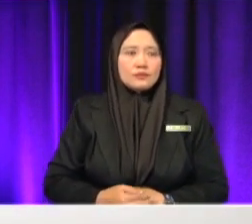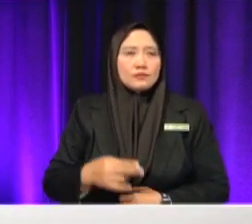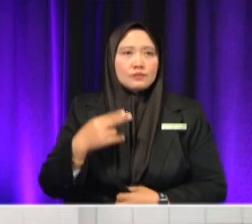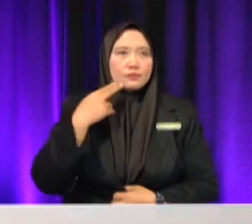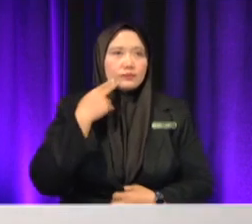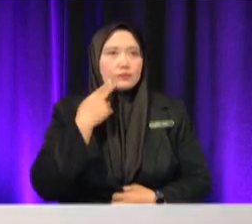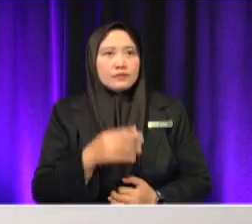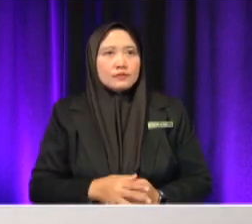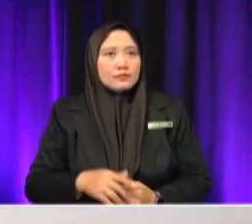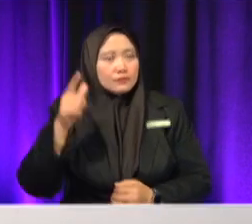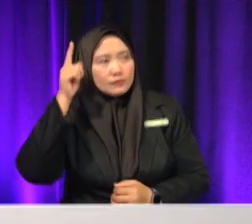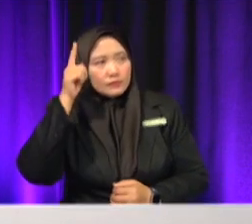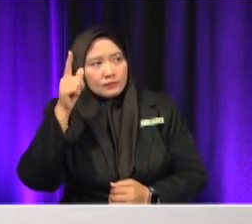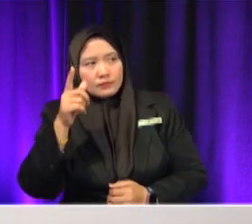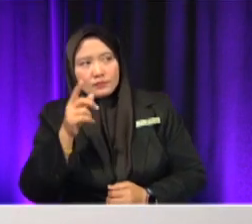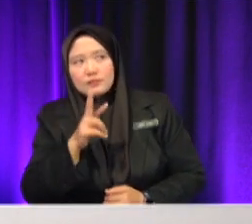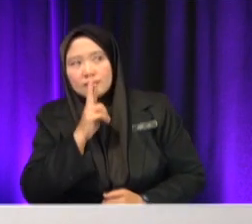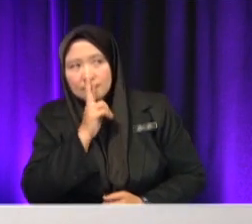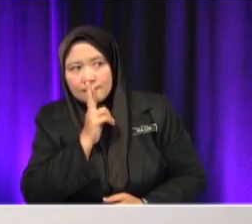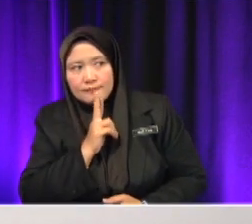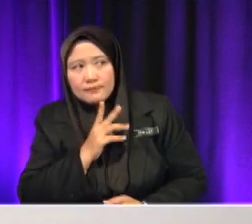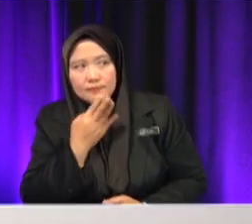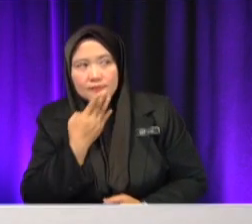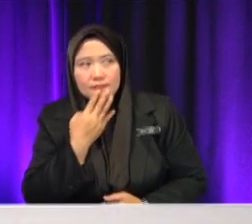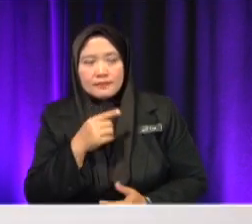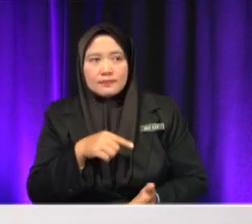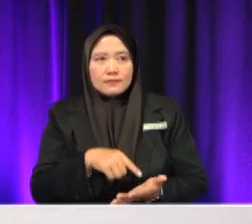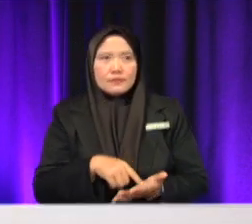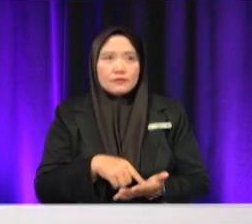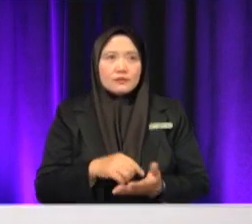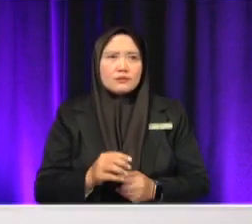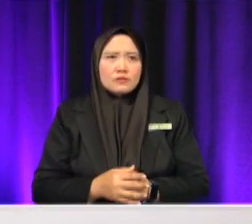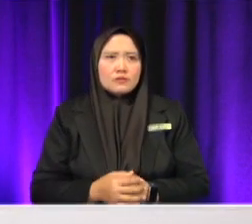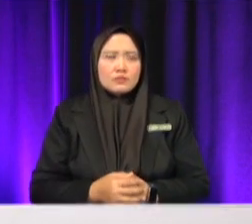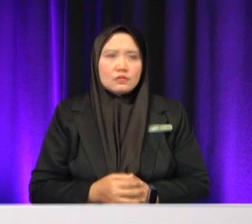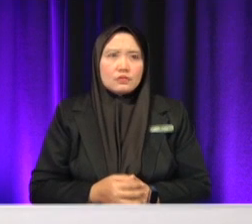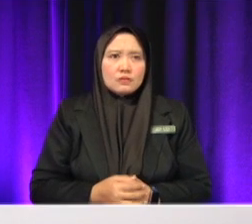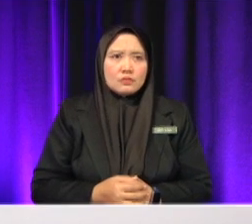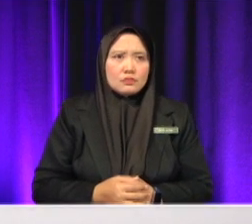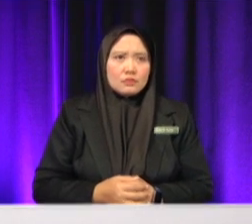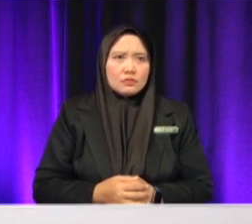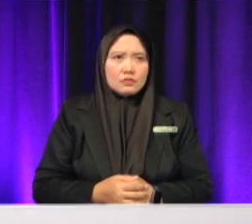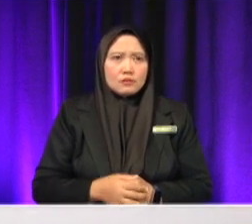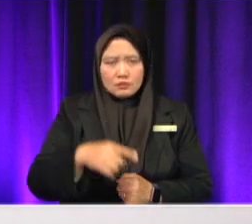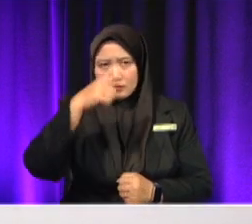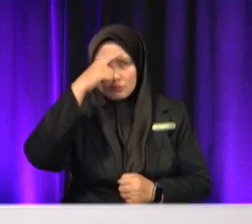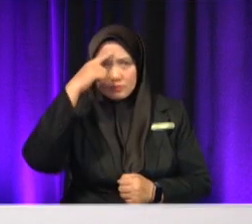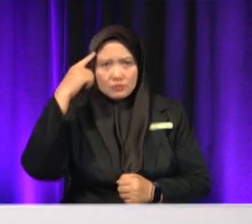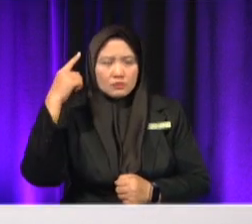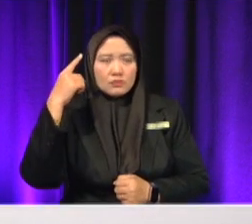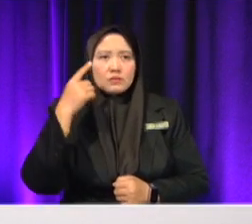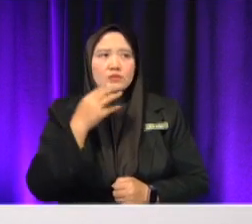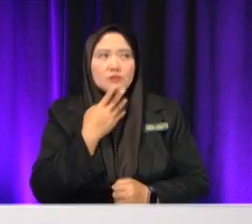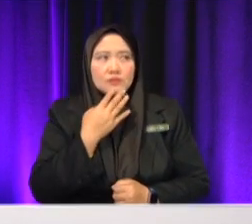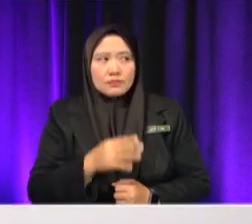by looking at the red colors on the logo, I assume that it is like a blood color. So it provides medical aid